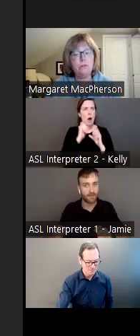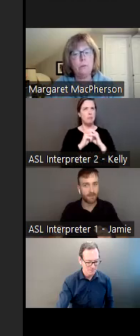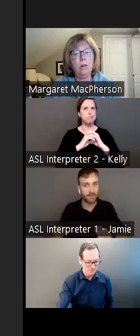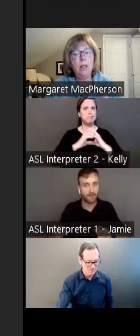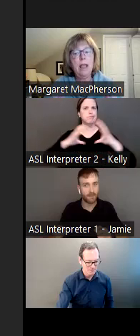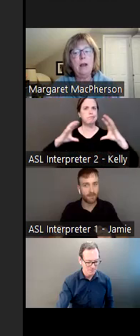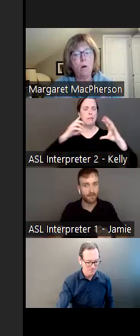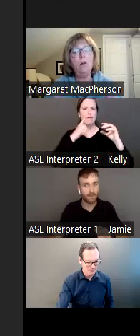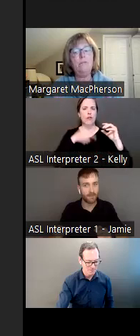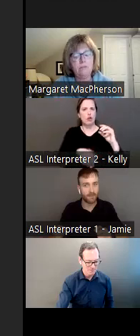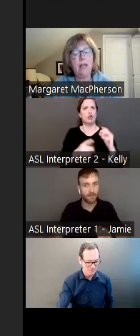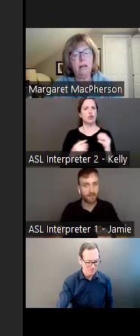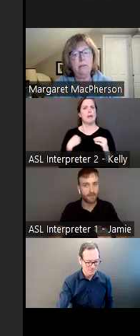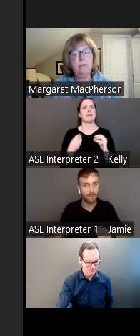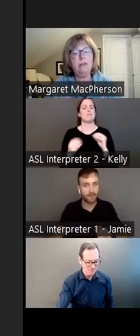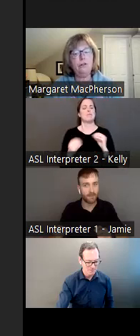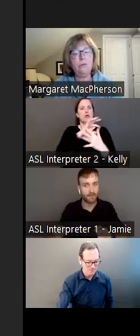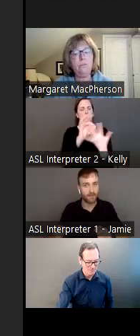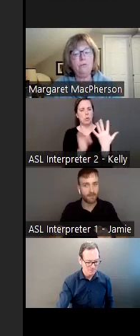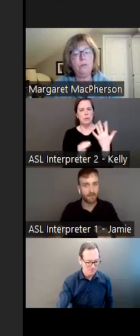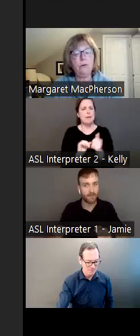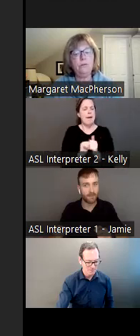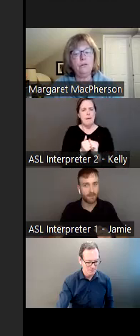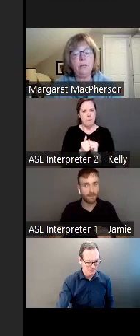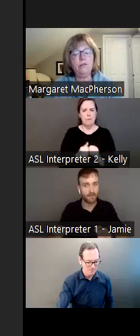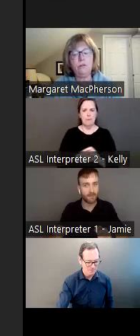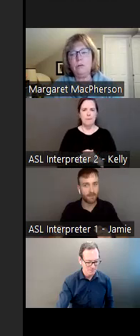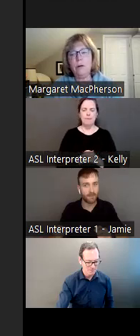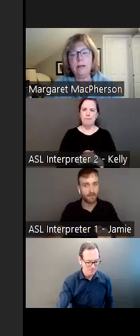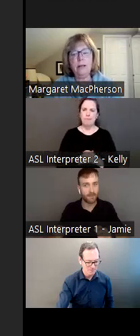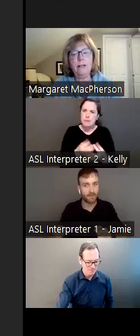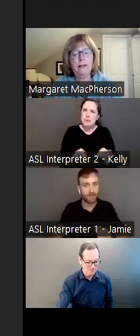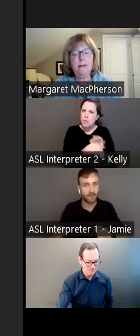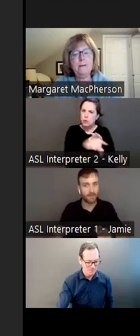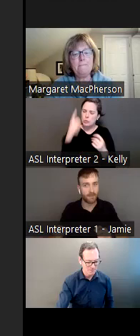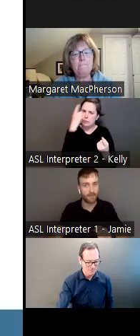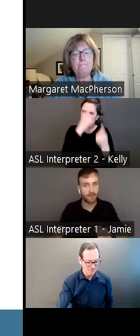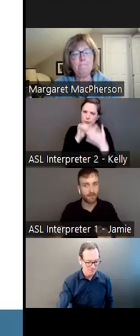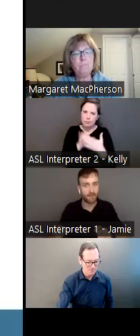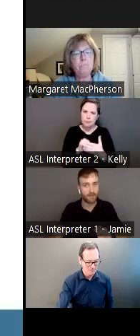first principle and all of these elements that contribute to her situation. Go ahead.